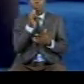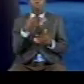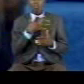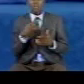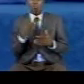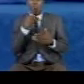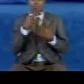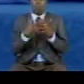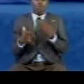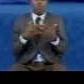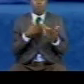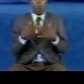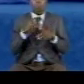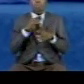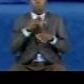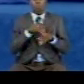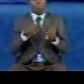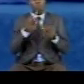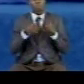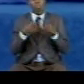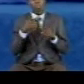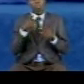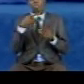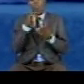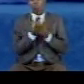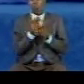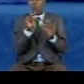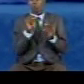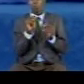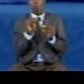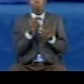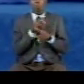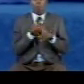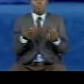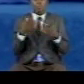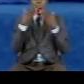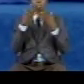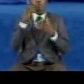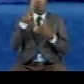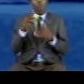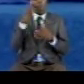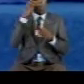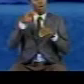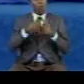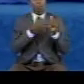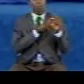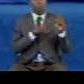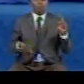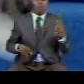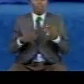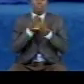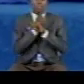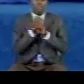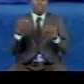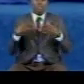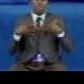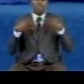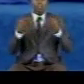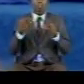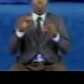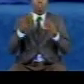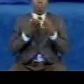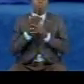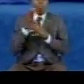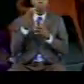of the Lord of our Father in the Lord, for healing me. God touched me during the first day. Praise the